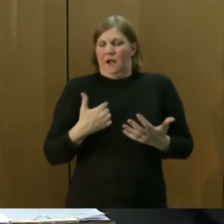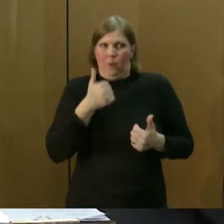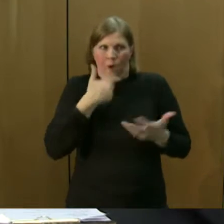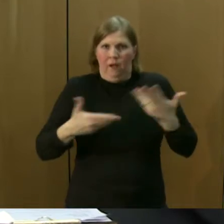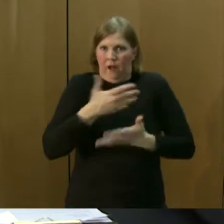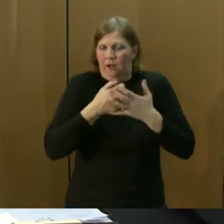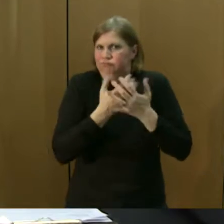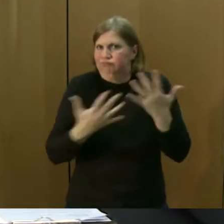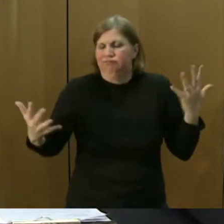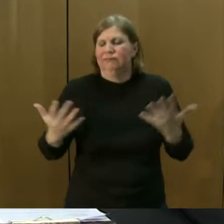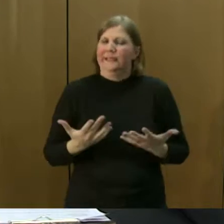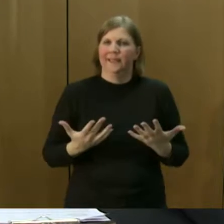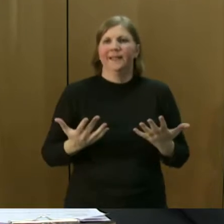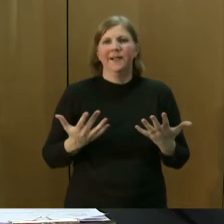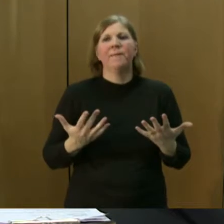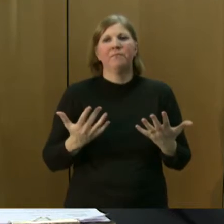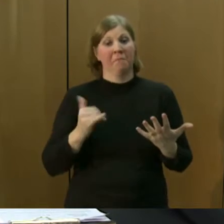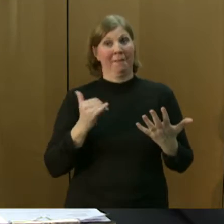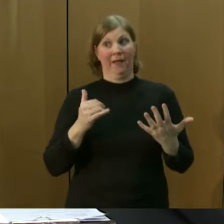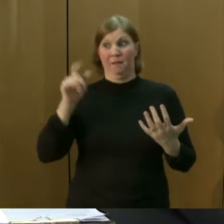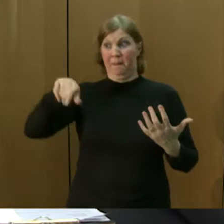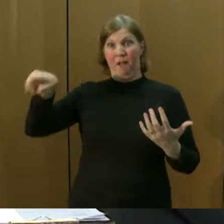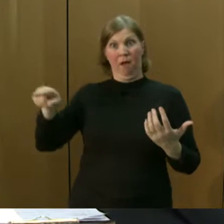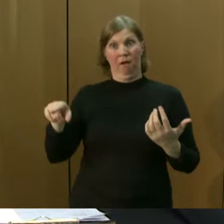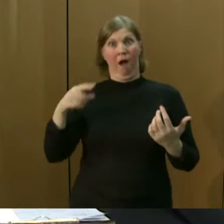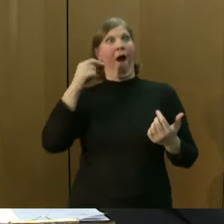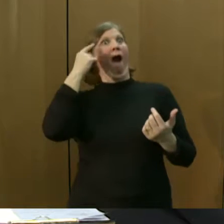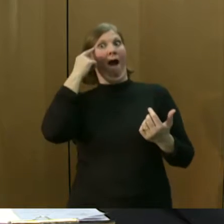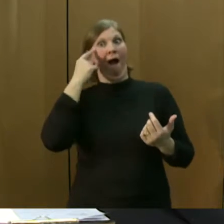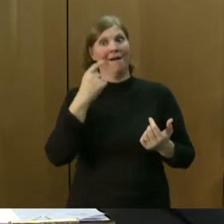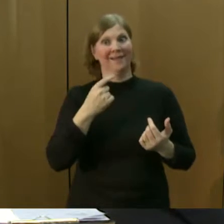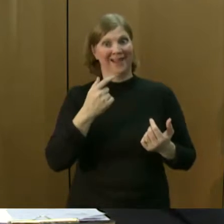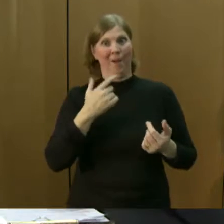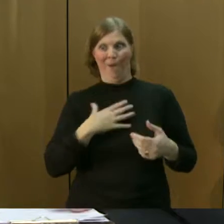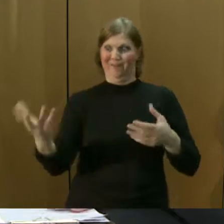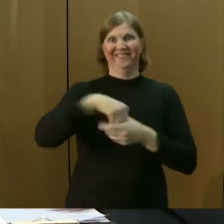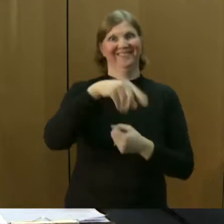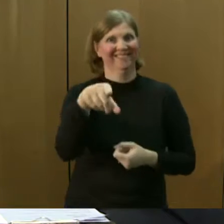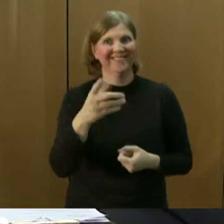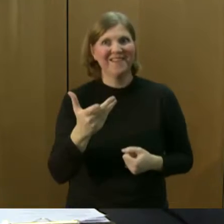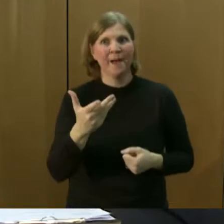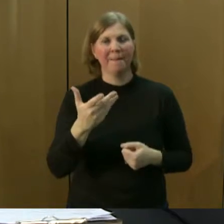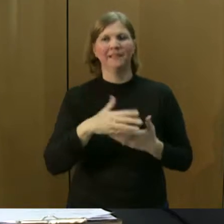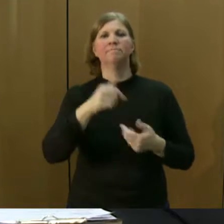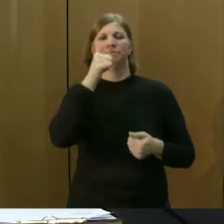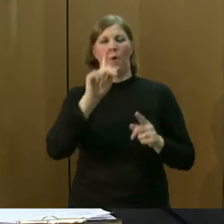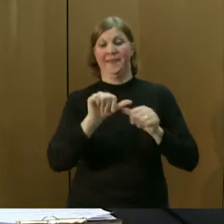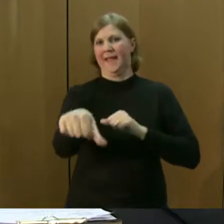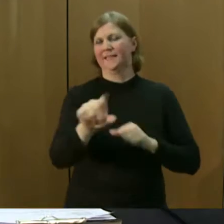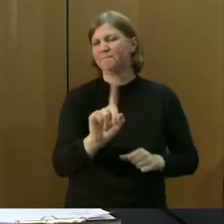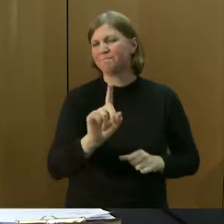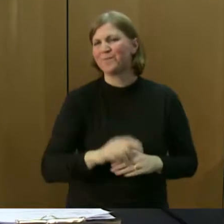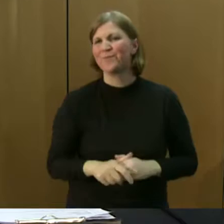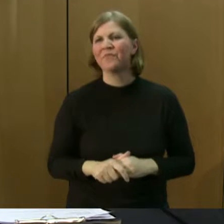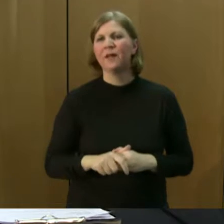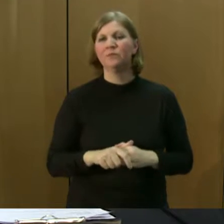where they realise what they're bringing. They need to get a venue. That's the next stage that we were talking about. So I wonder if what